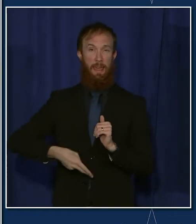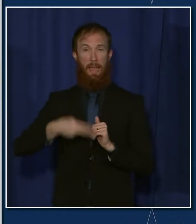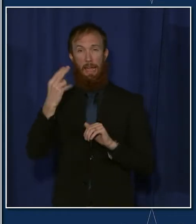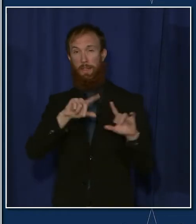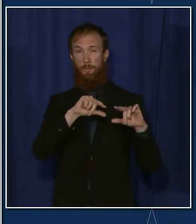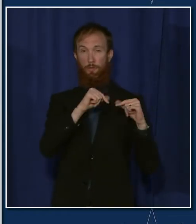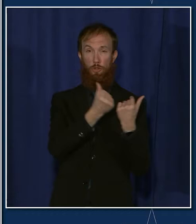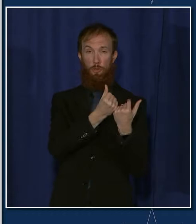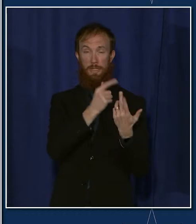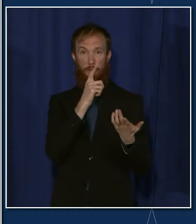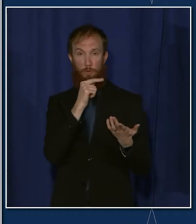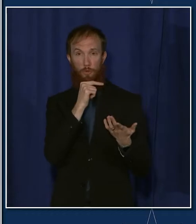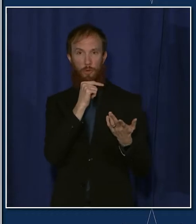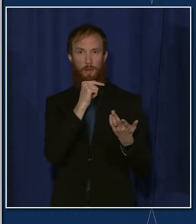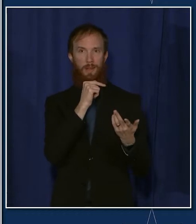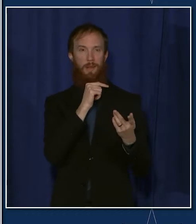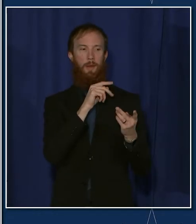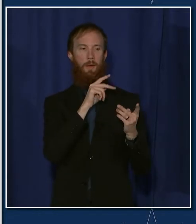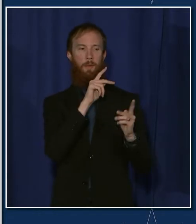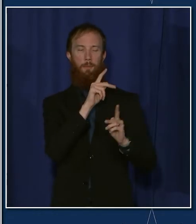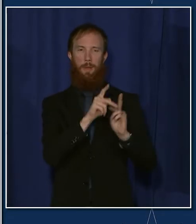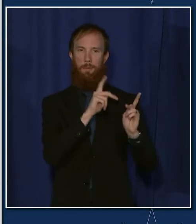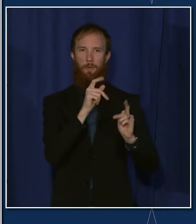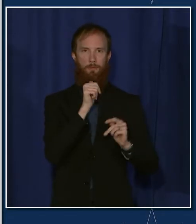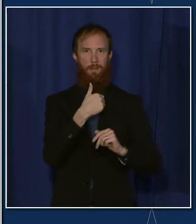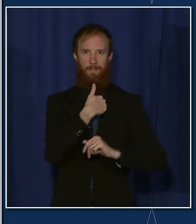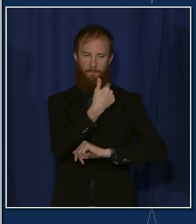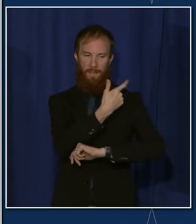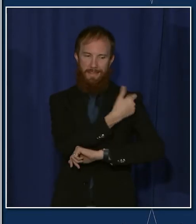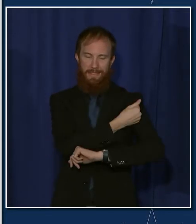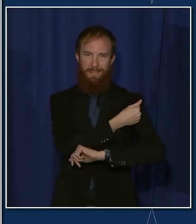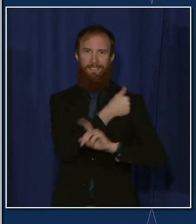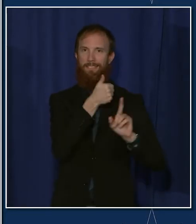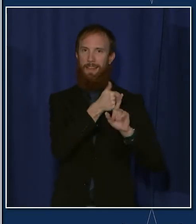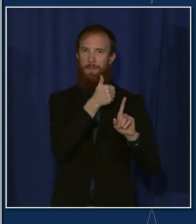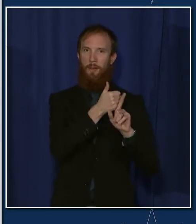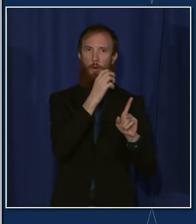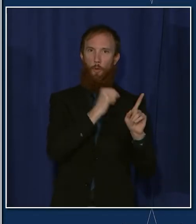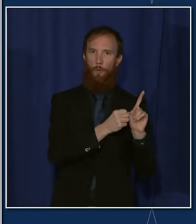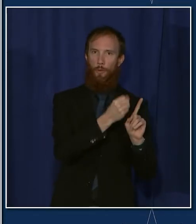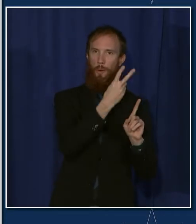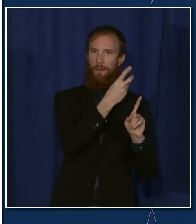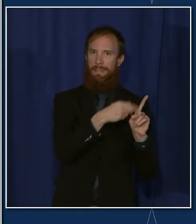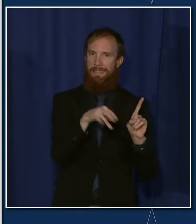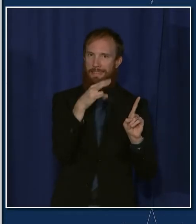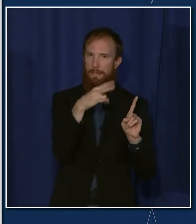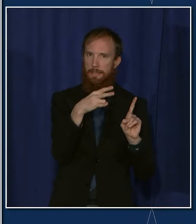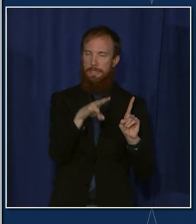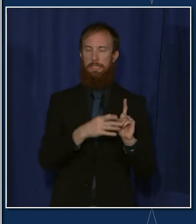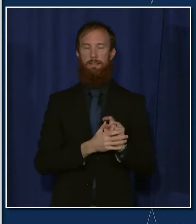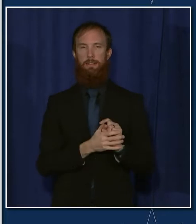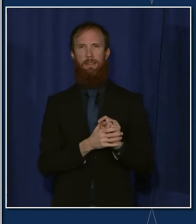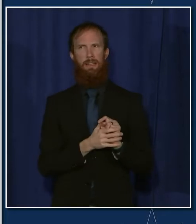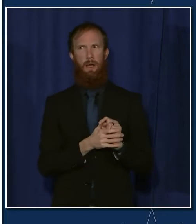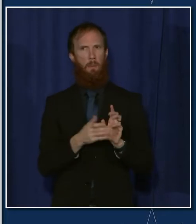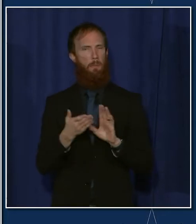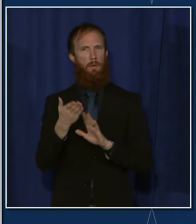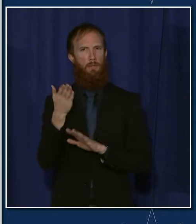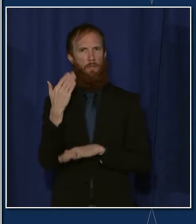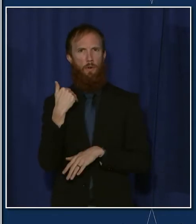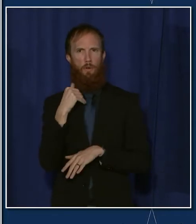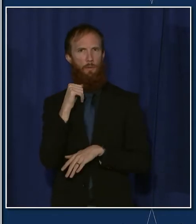actually in unvaccinated 12 to 17-year-olds. This is new. We were not seeing a lot of